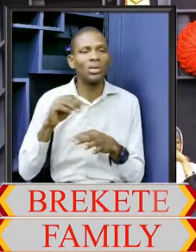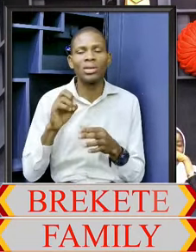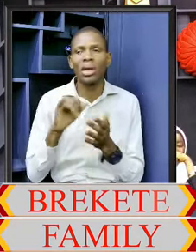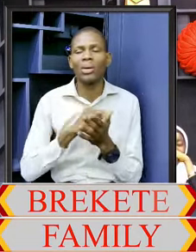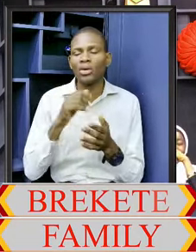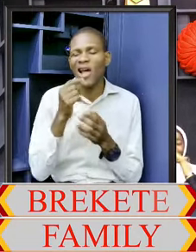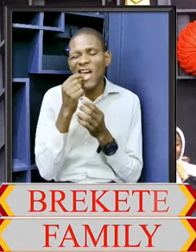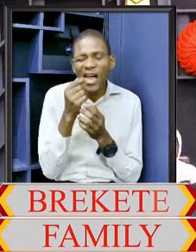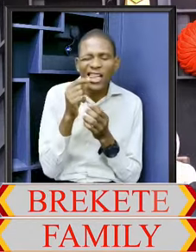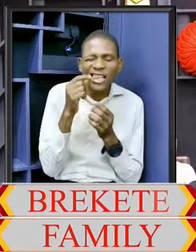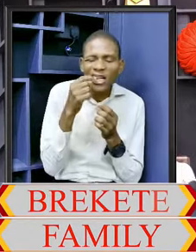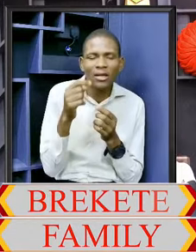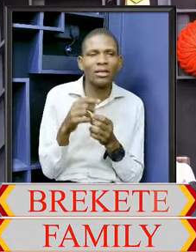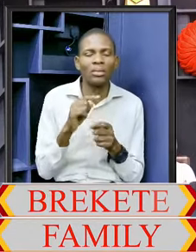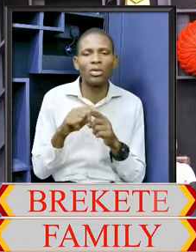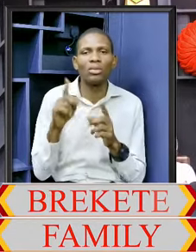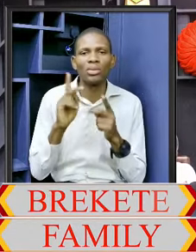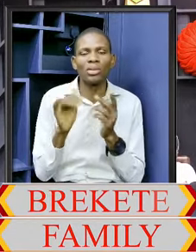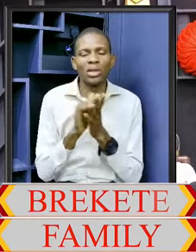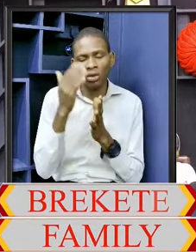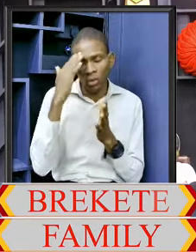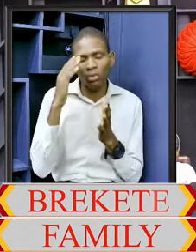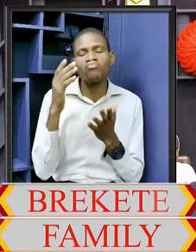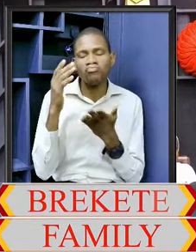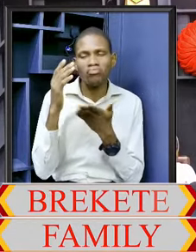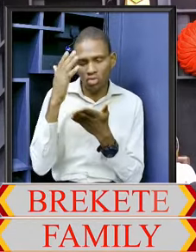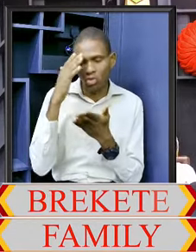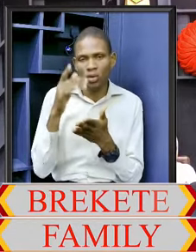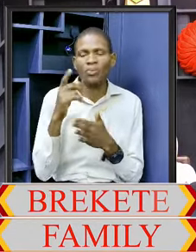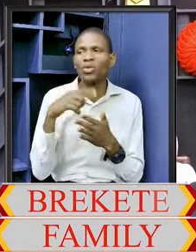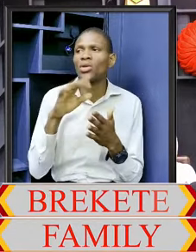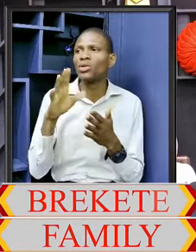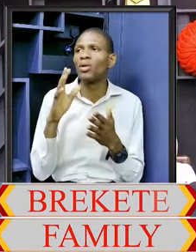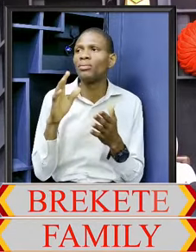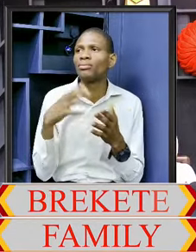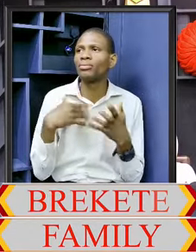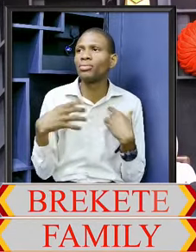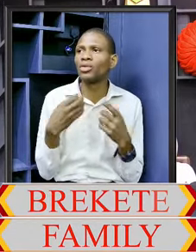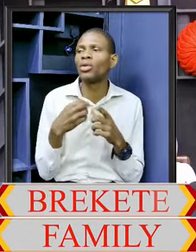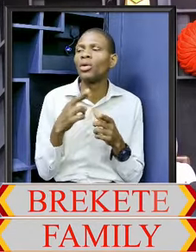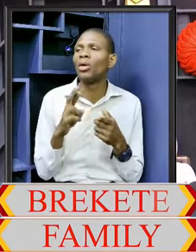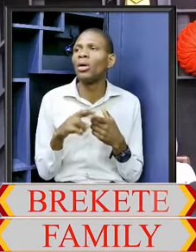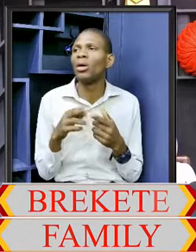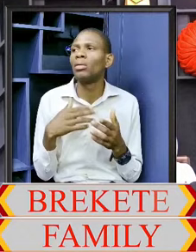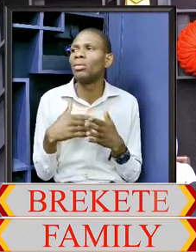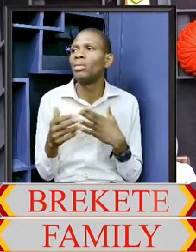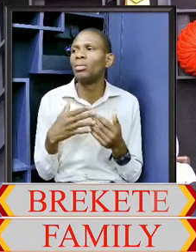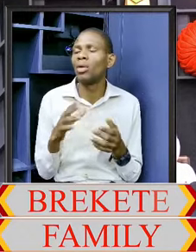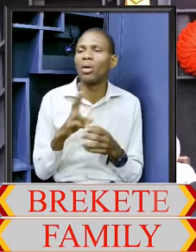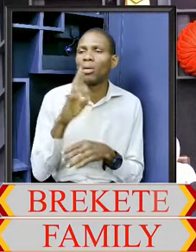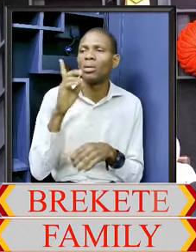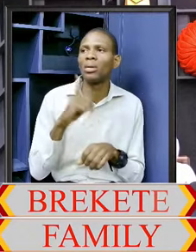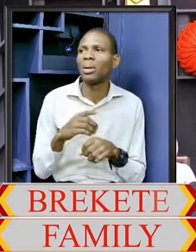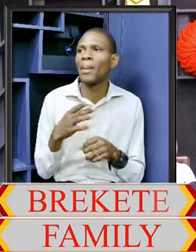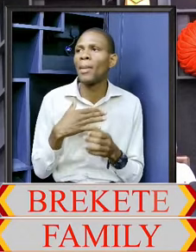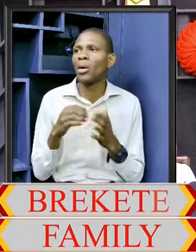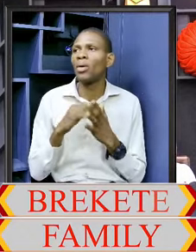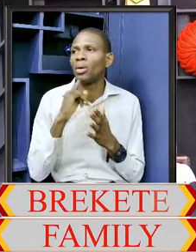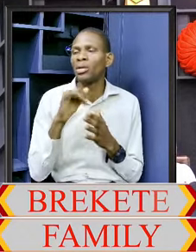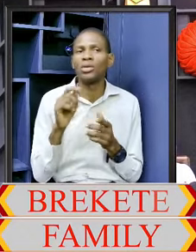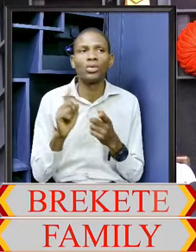bite my tongue. But at least people will know. Yes, sir. So, waiting be your complaint where you've been carrying, come and waiting be the update. My own